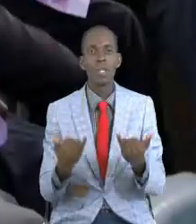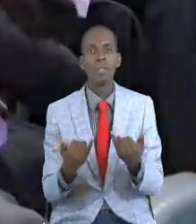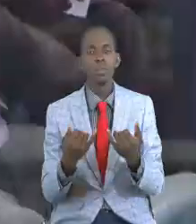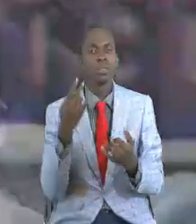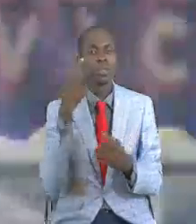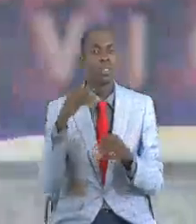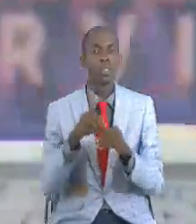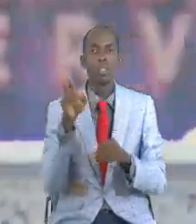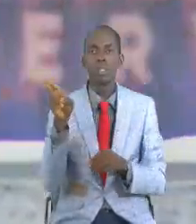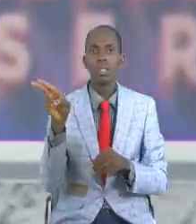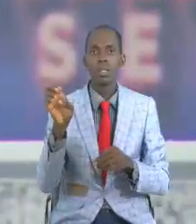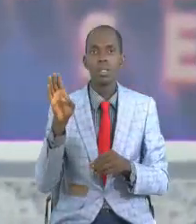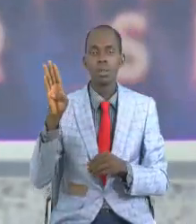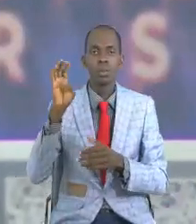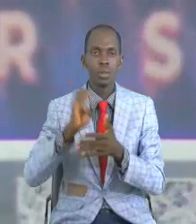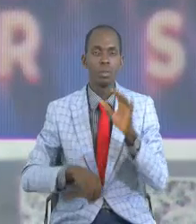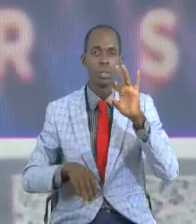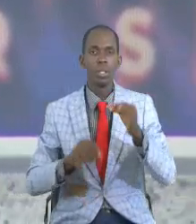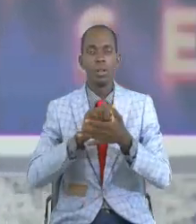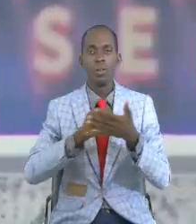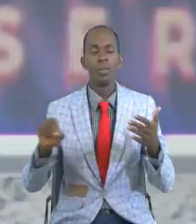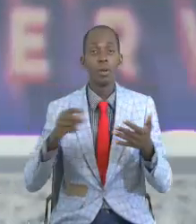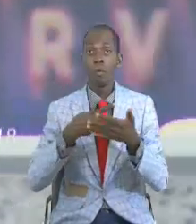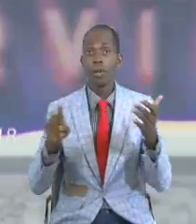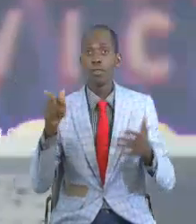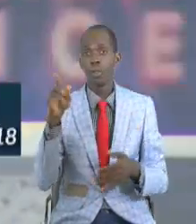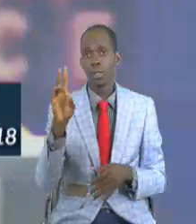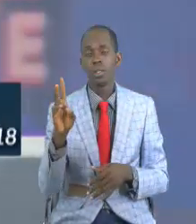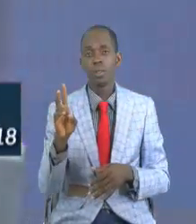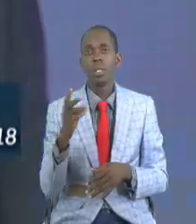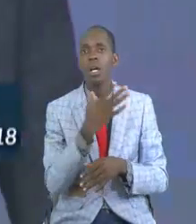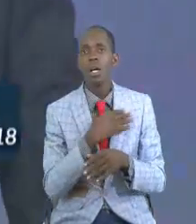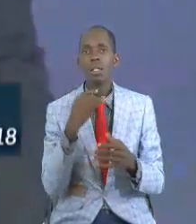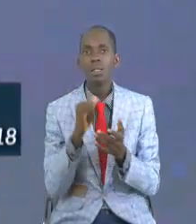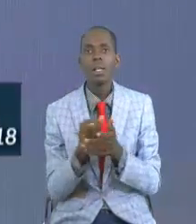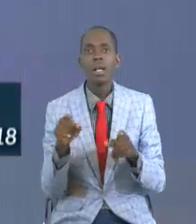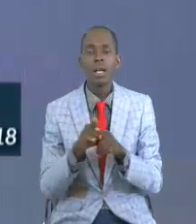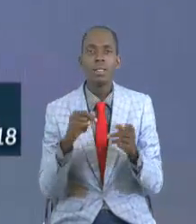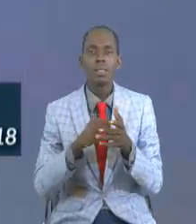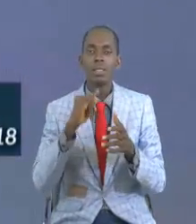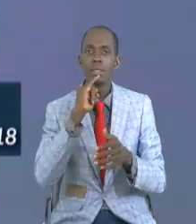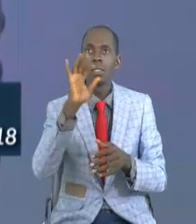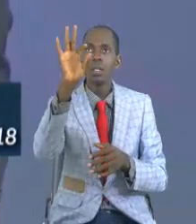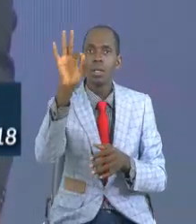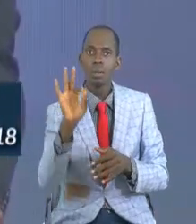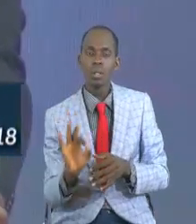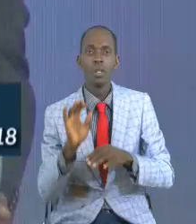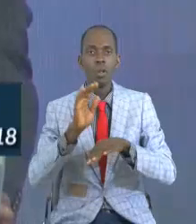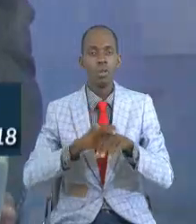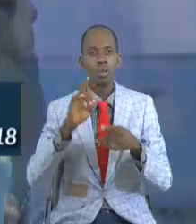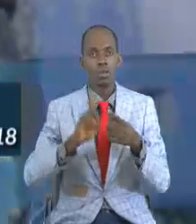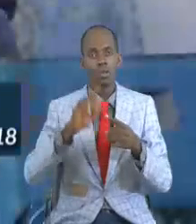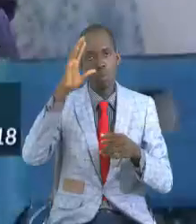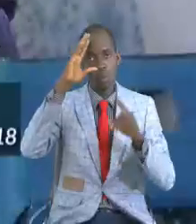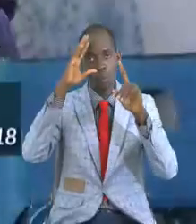chapter 9, verse 27. It says, and as it is appointed unto men